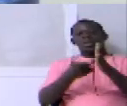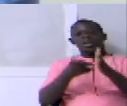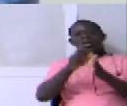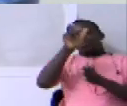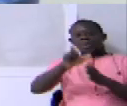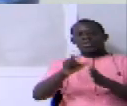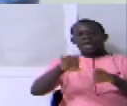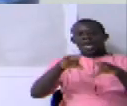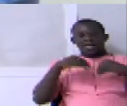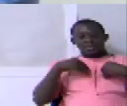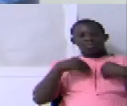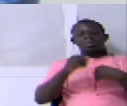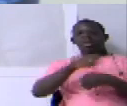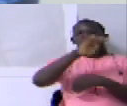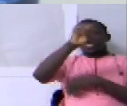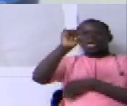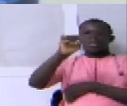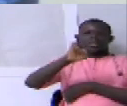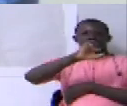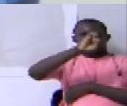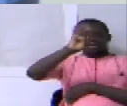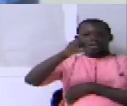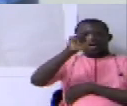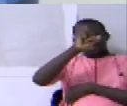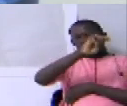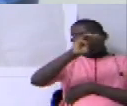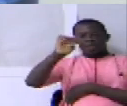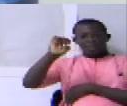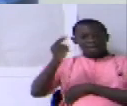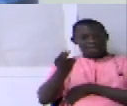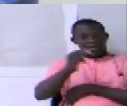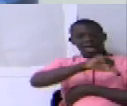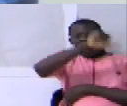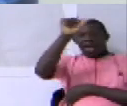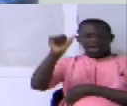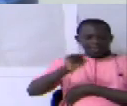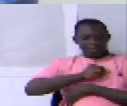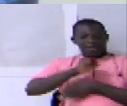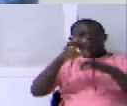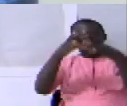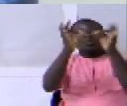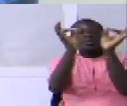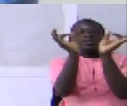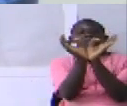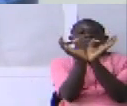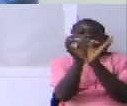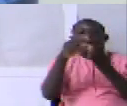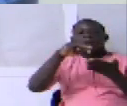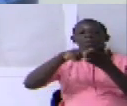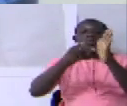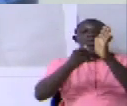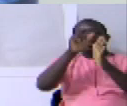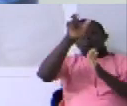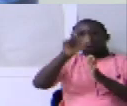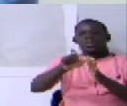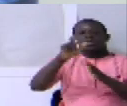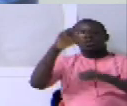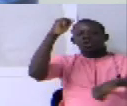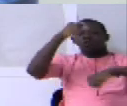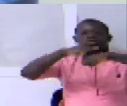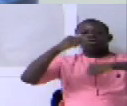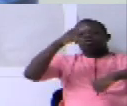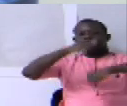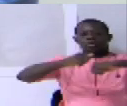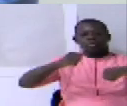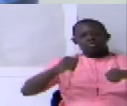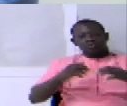that Ijame and his team were torturers. Woto somo sikeno nyinal ko Ijame na la kafunyolo alaw do